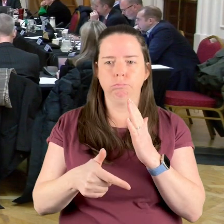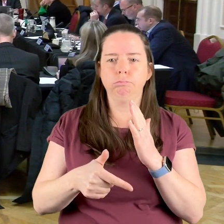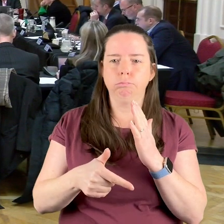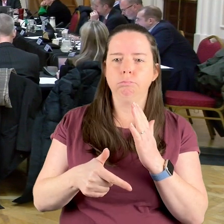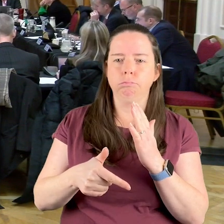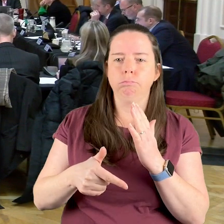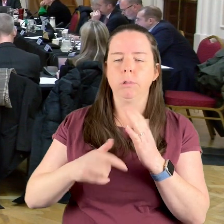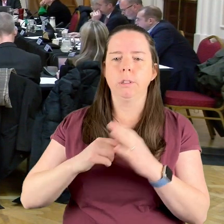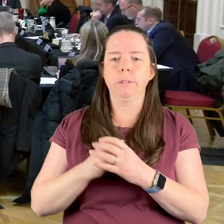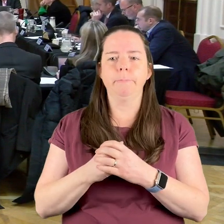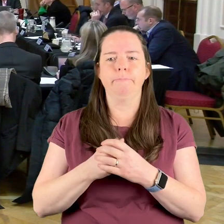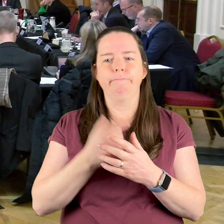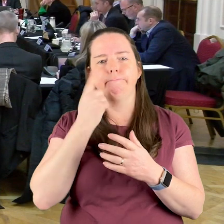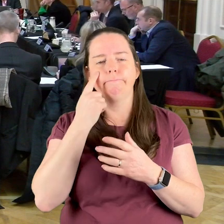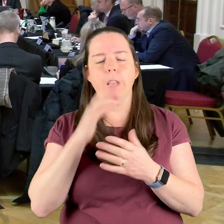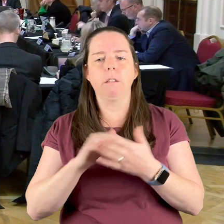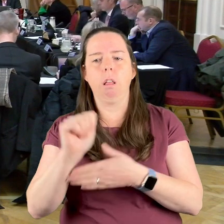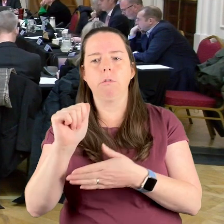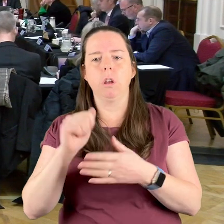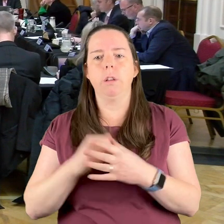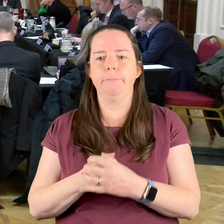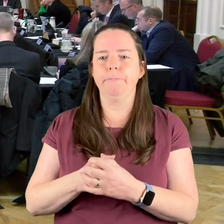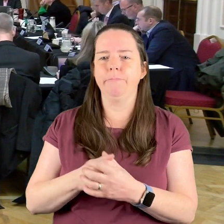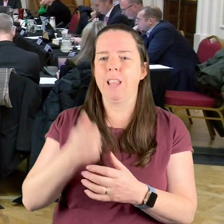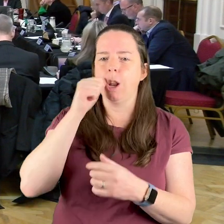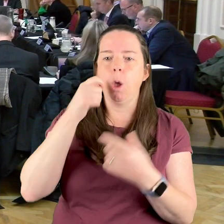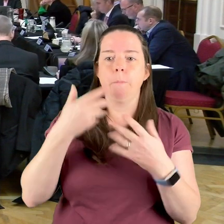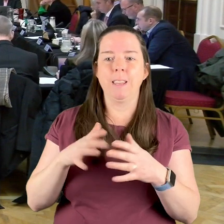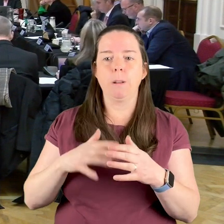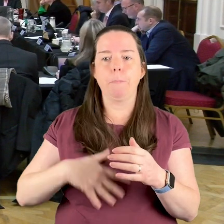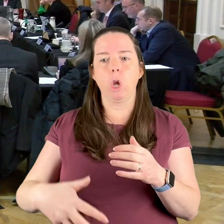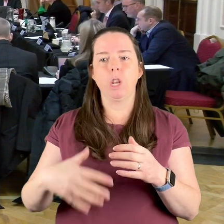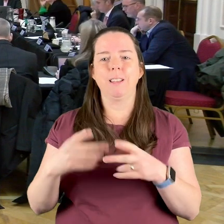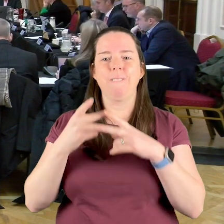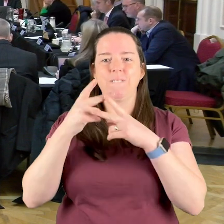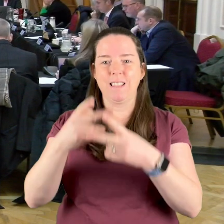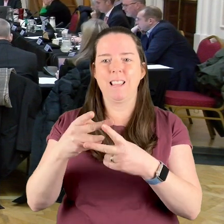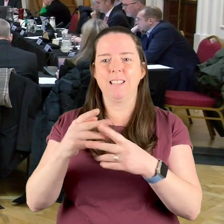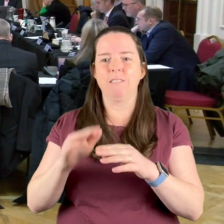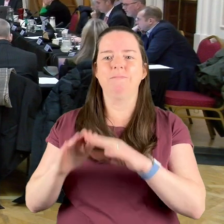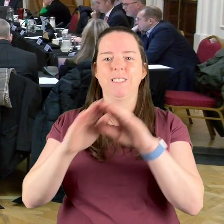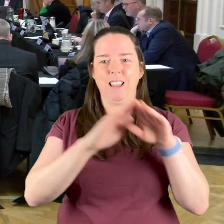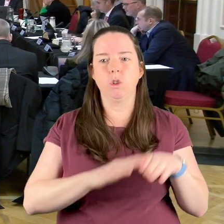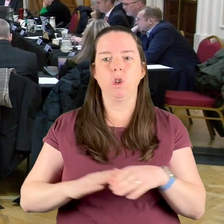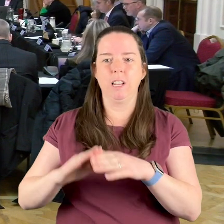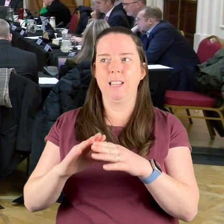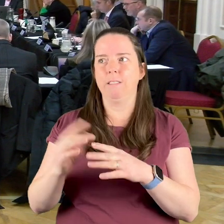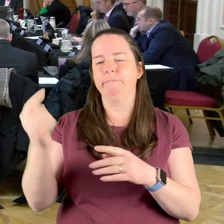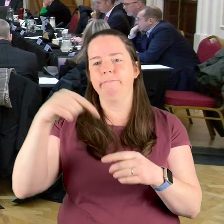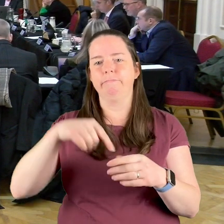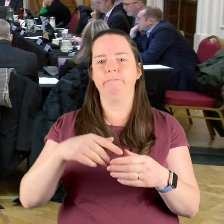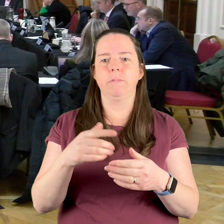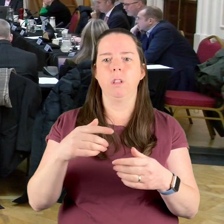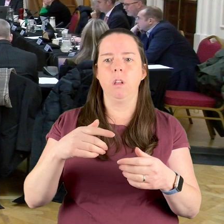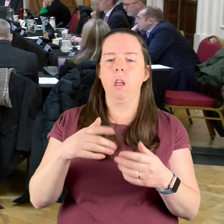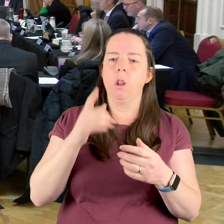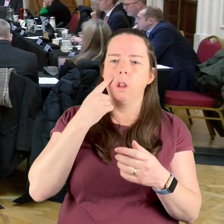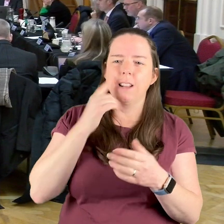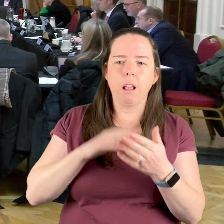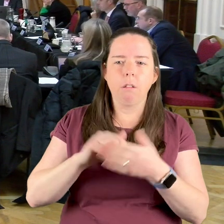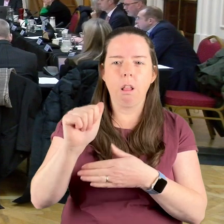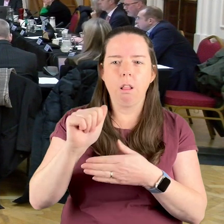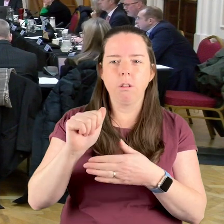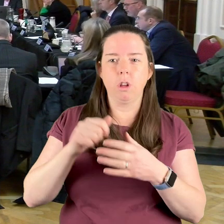peer review really going deep in and looking at culture. I know they've done maternity visits nationally into all the